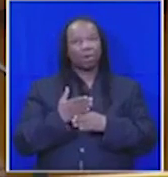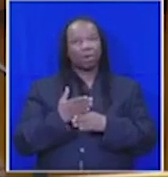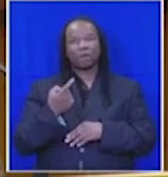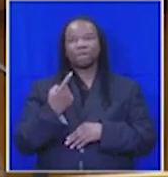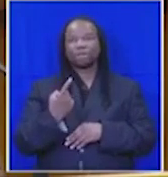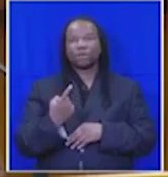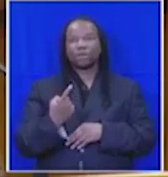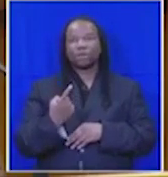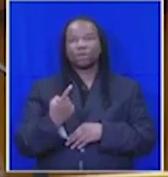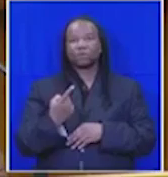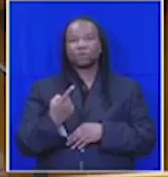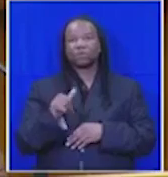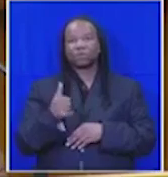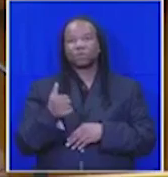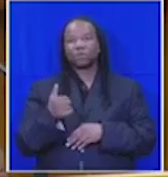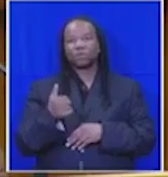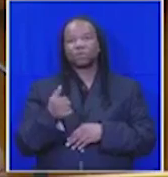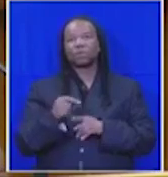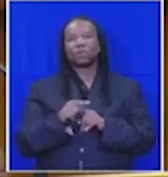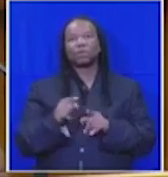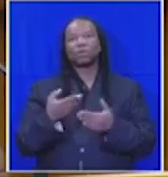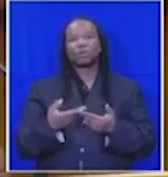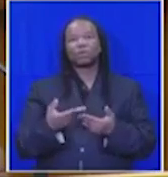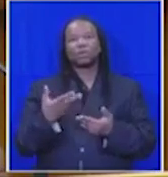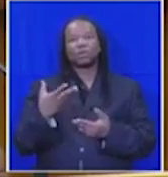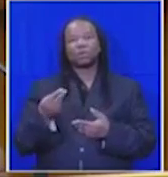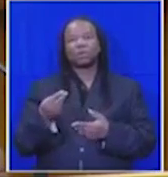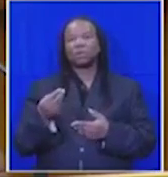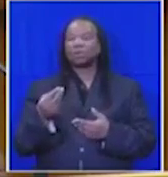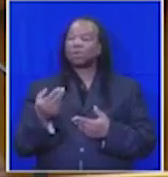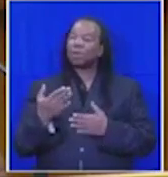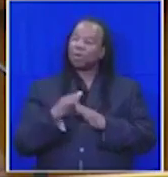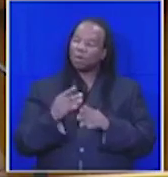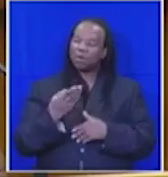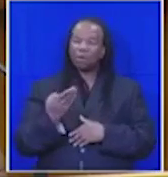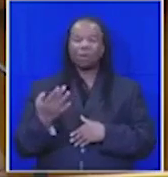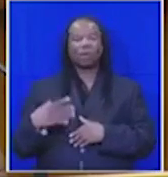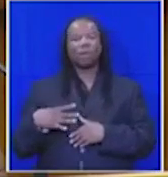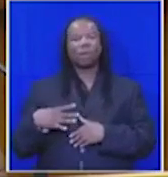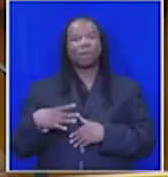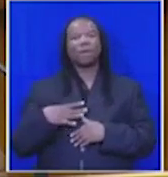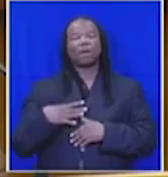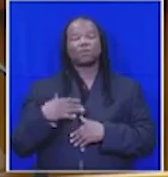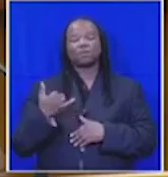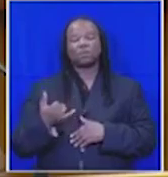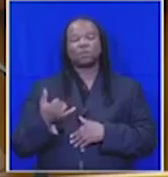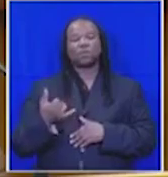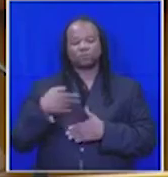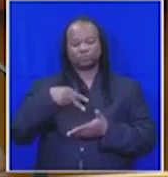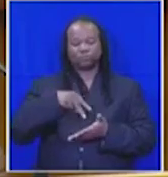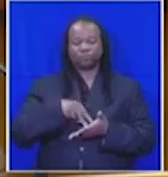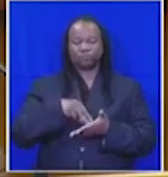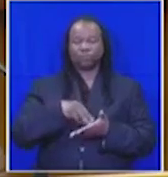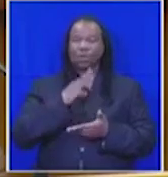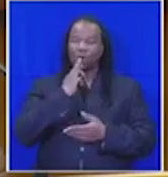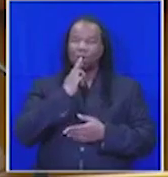April 2015. It is therefore with a great sense of pride that I stand before you today to report that